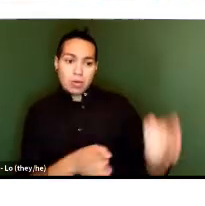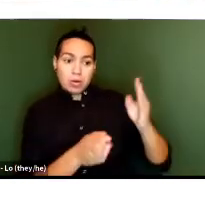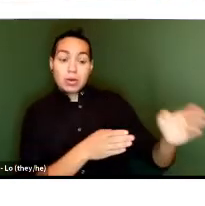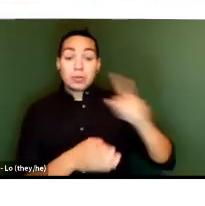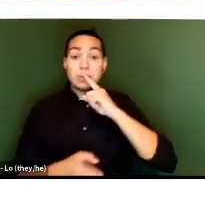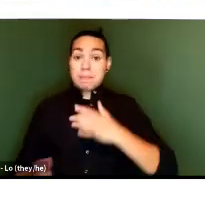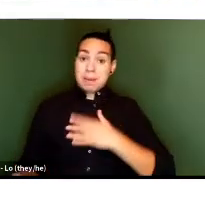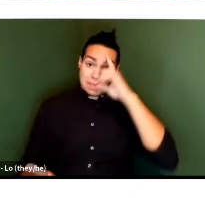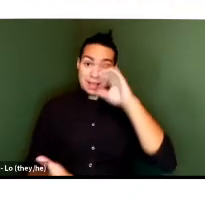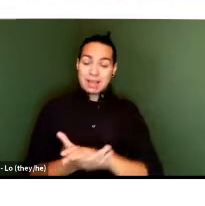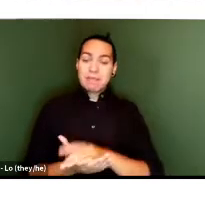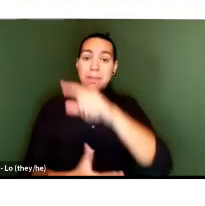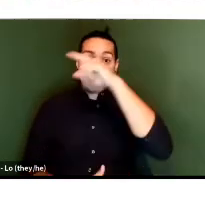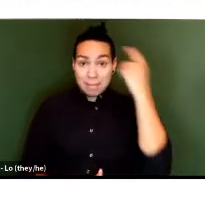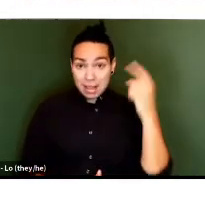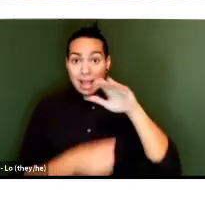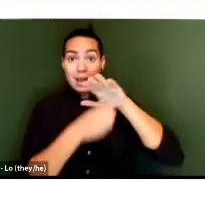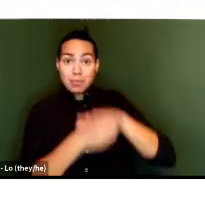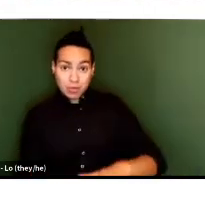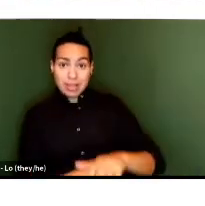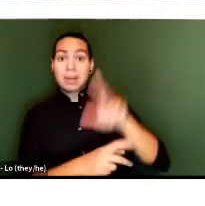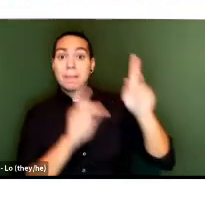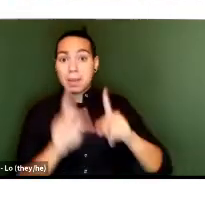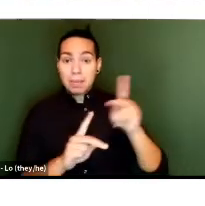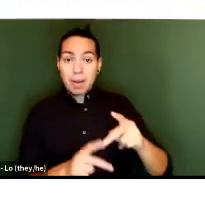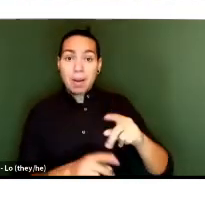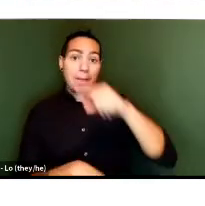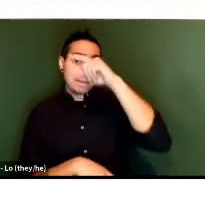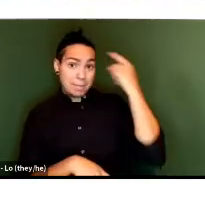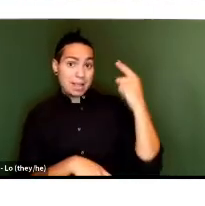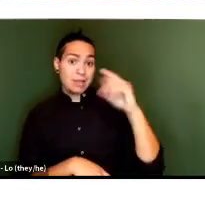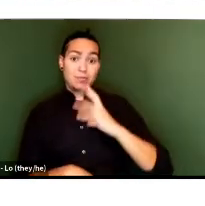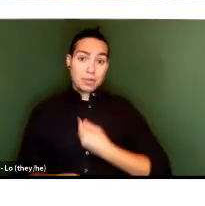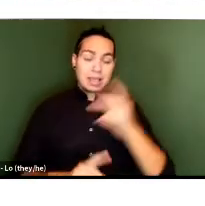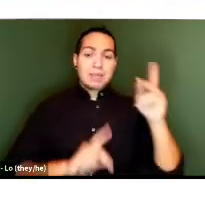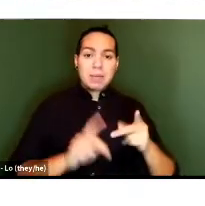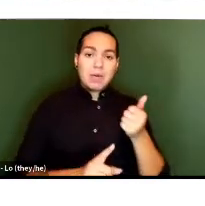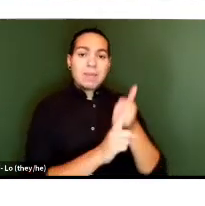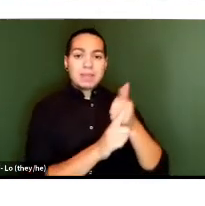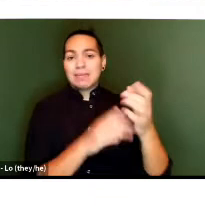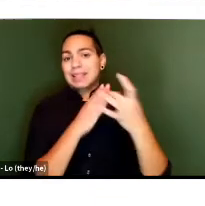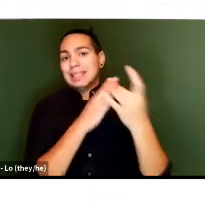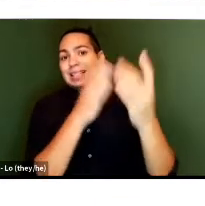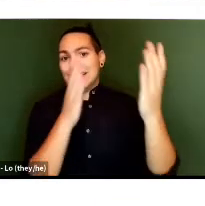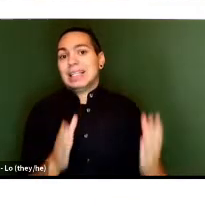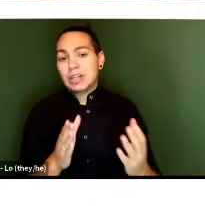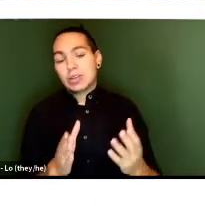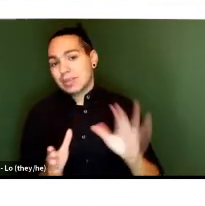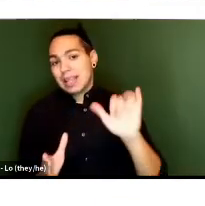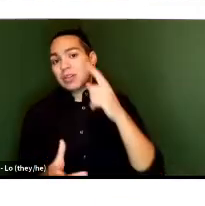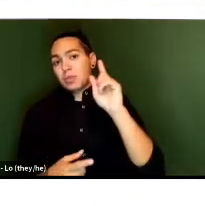believe. And yeah, I think that that's where I want to end this on. Next slide, please.